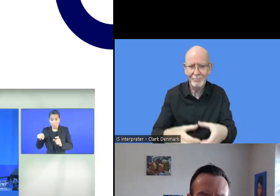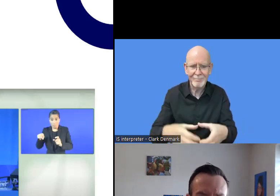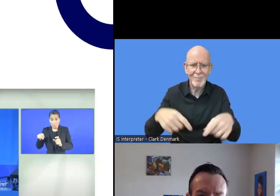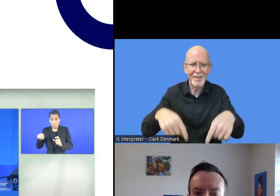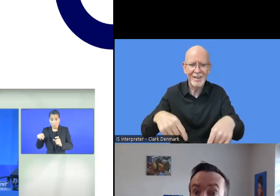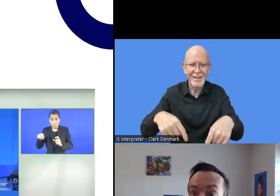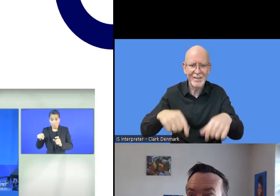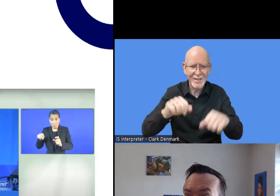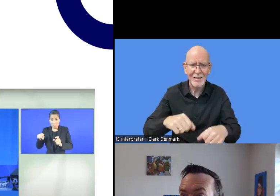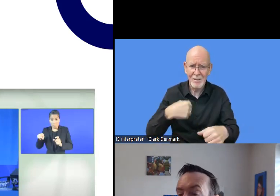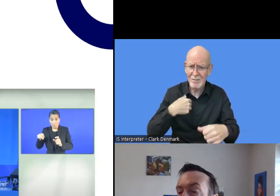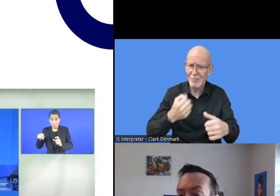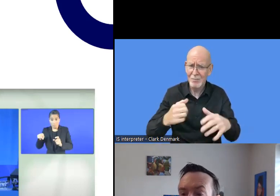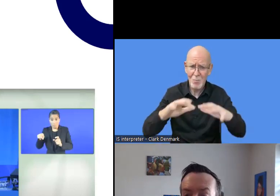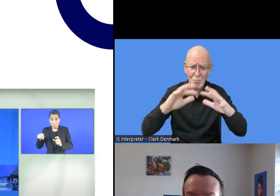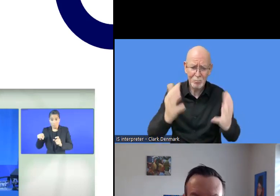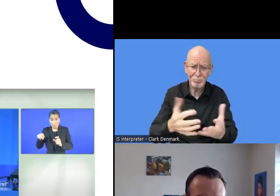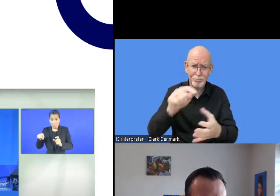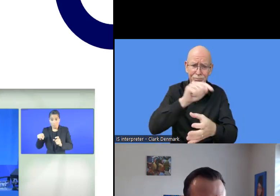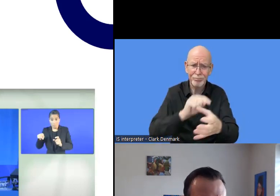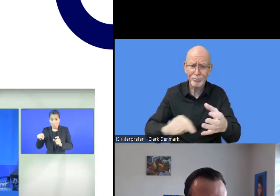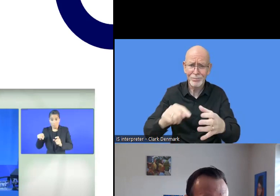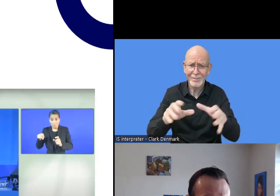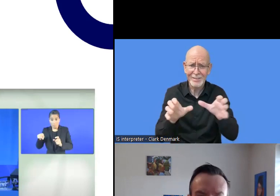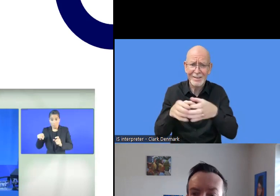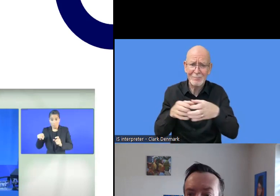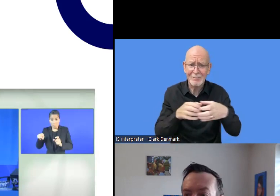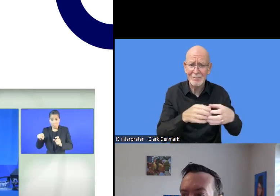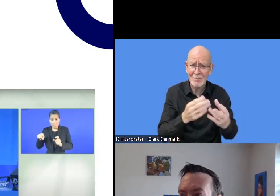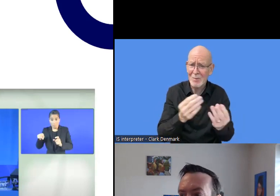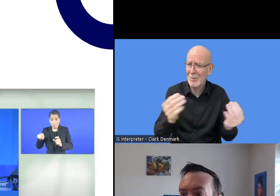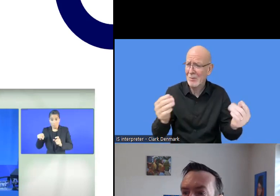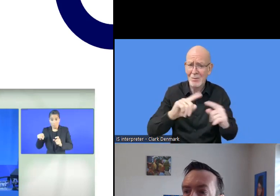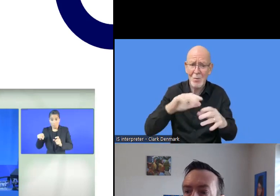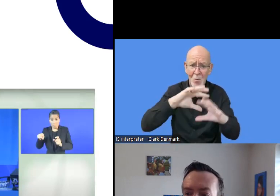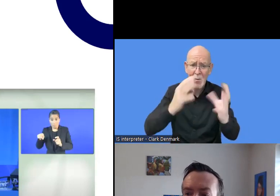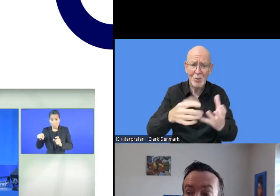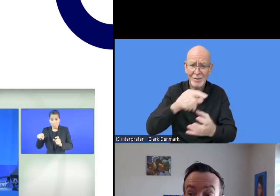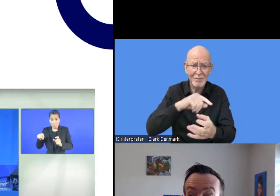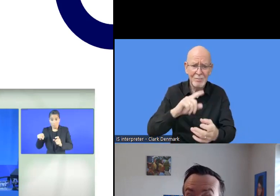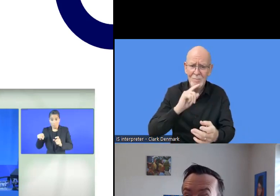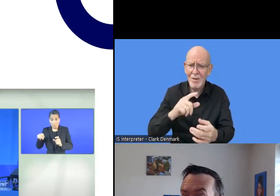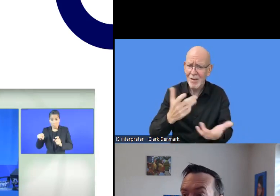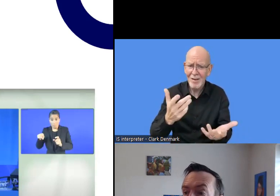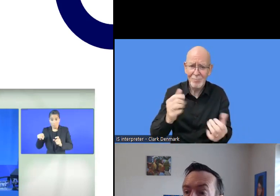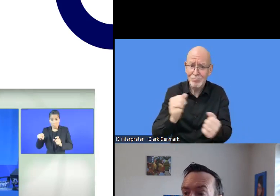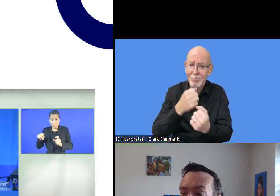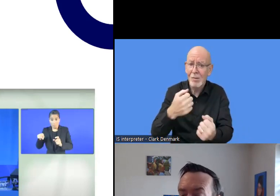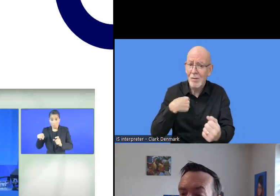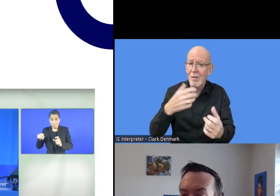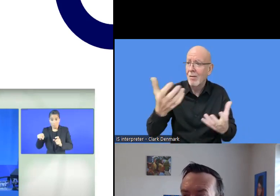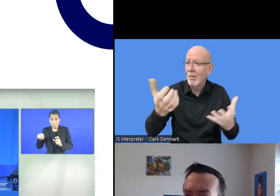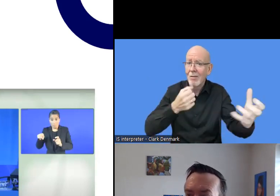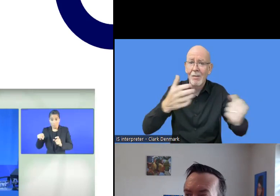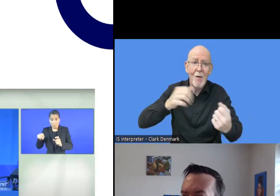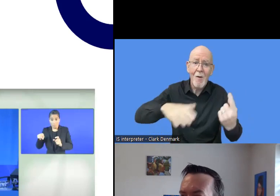just for a meeting. So having the opportunity to bring people together at conferences, to inspire them,